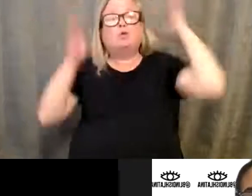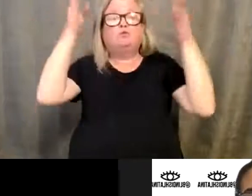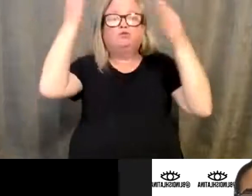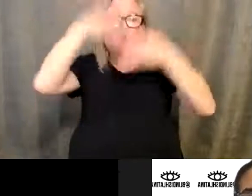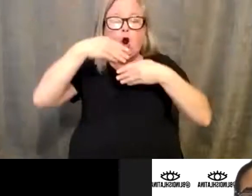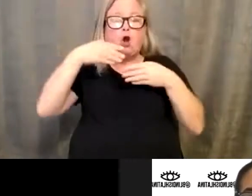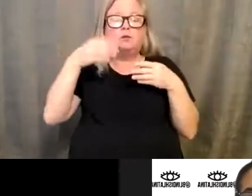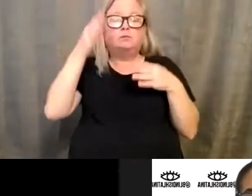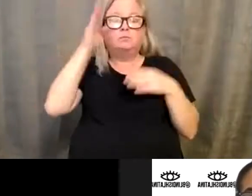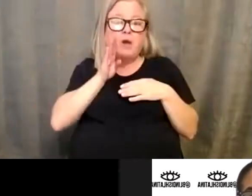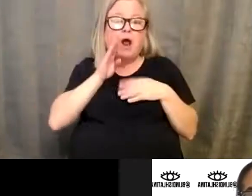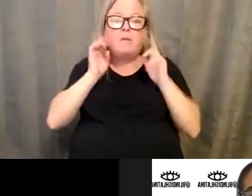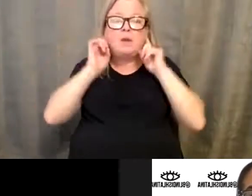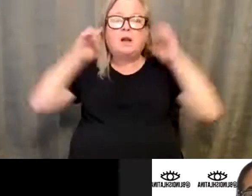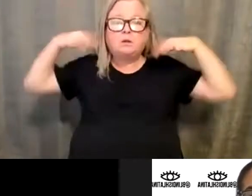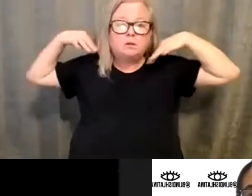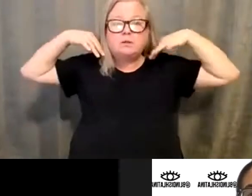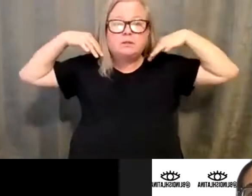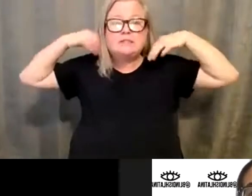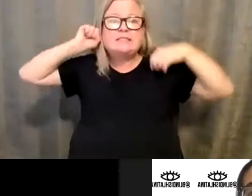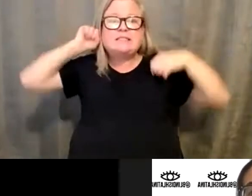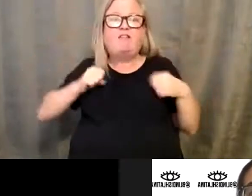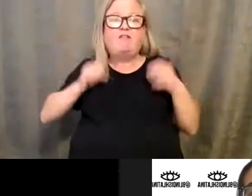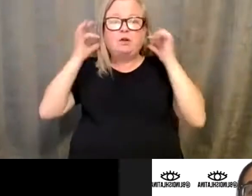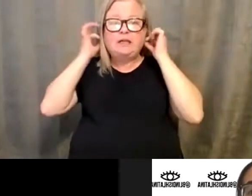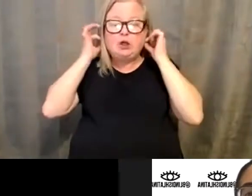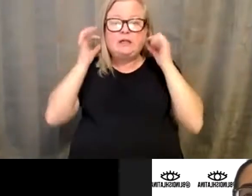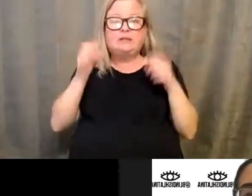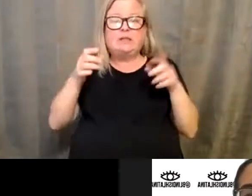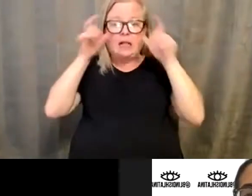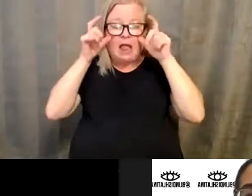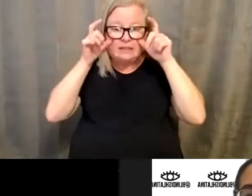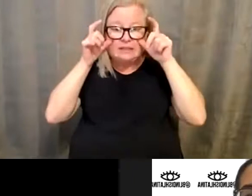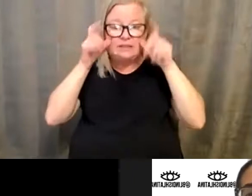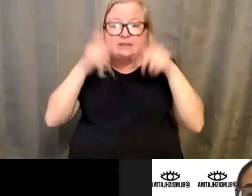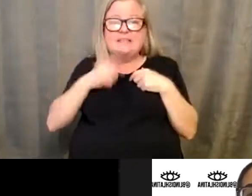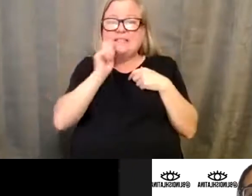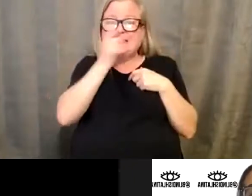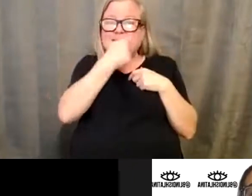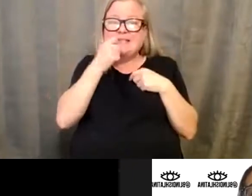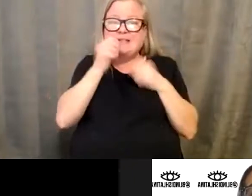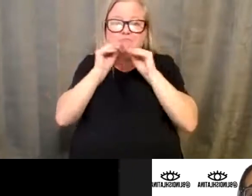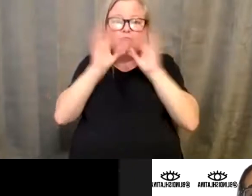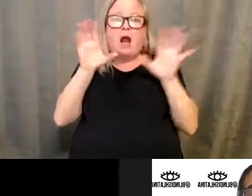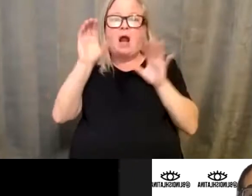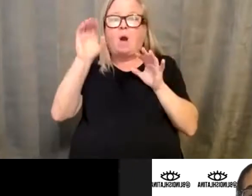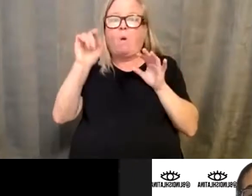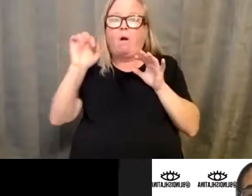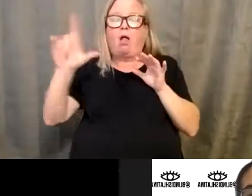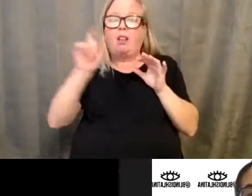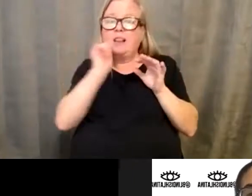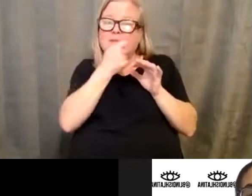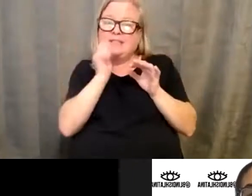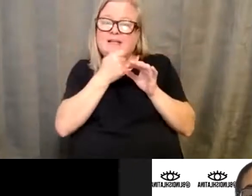wearing dangly silver earrings, glasses, and bright coral lipstick. I have a V-neck sleeveless